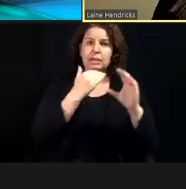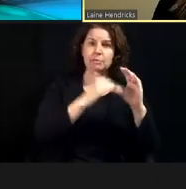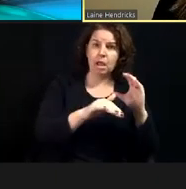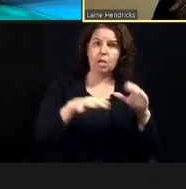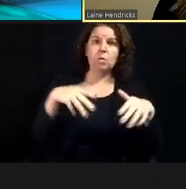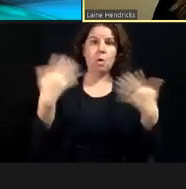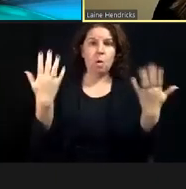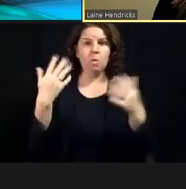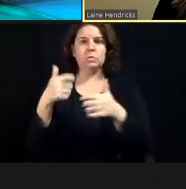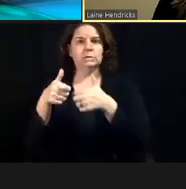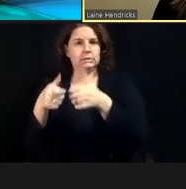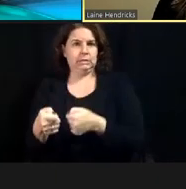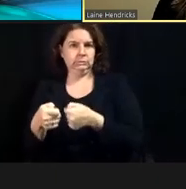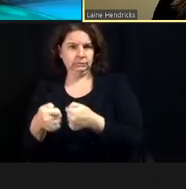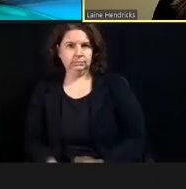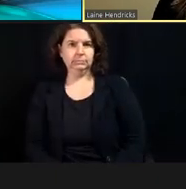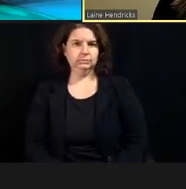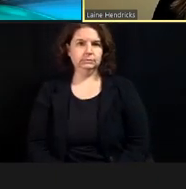visit